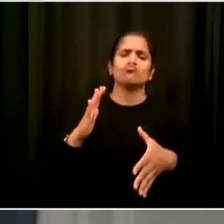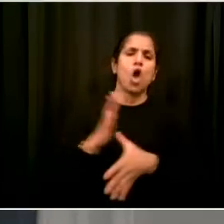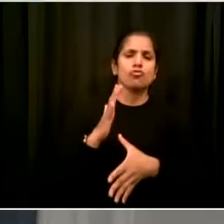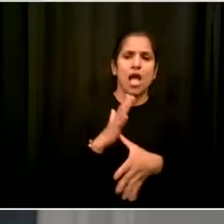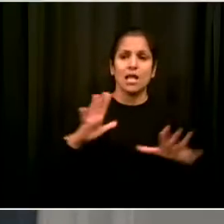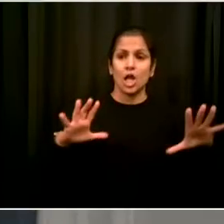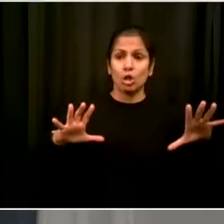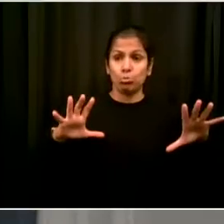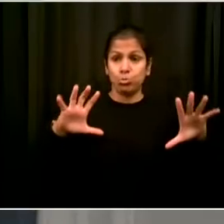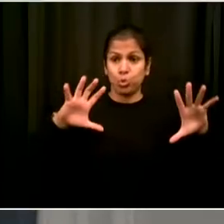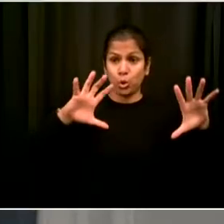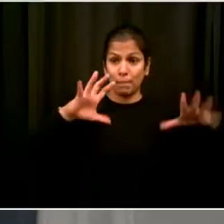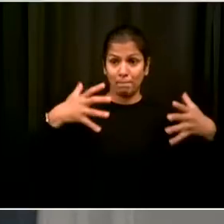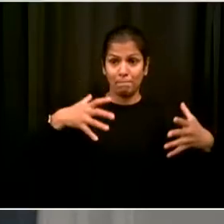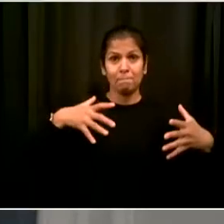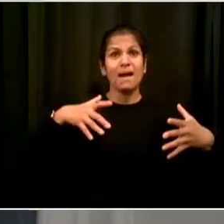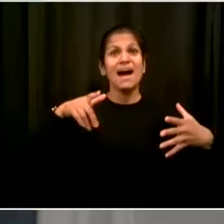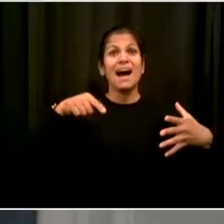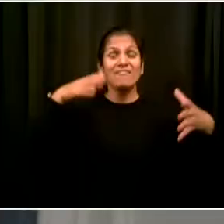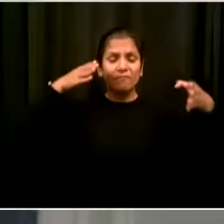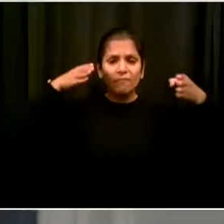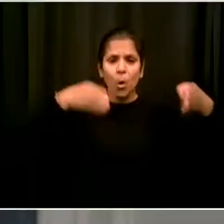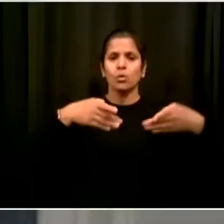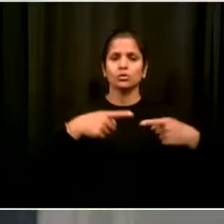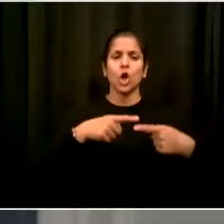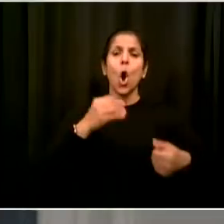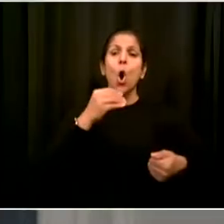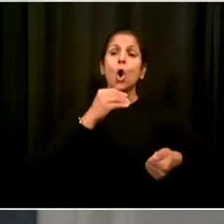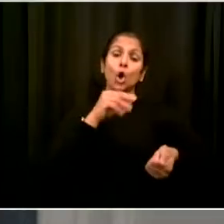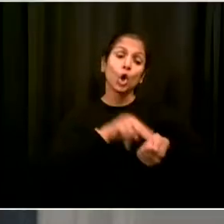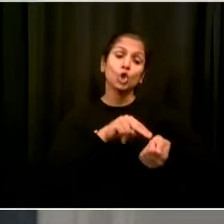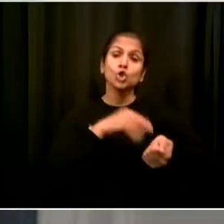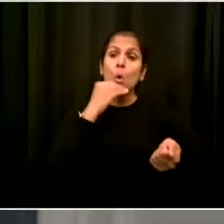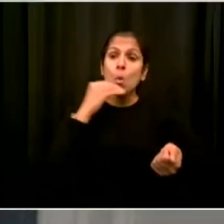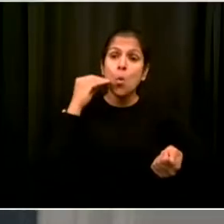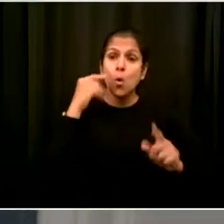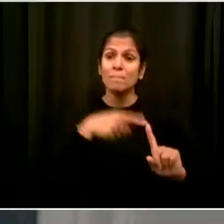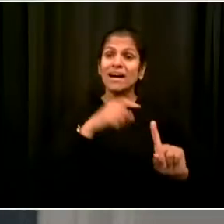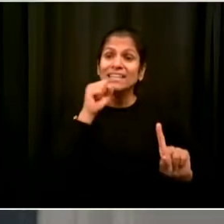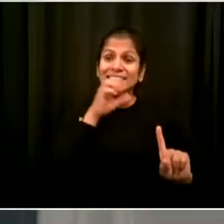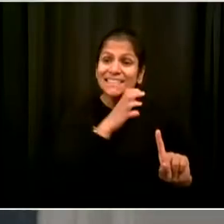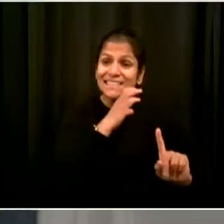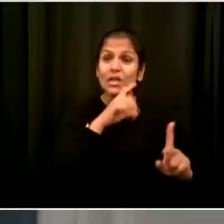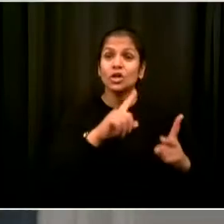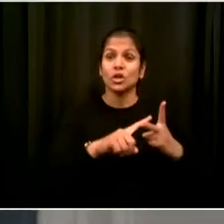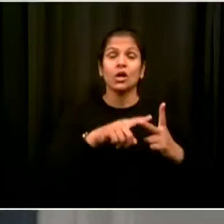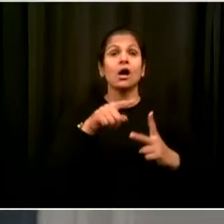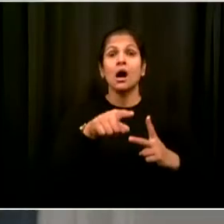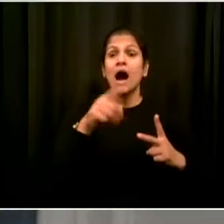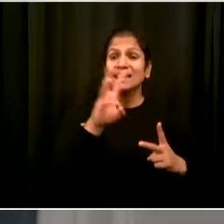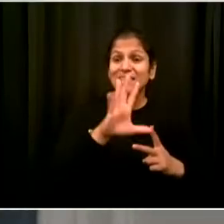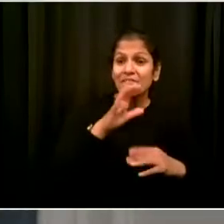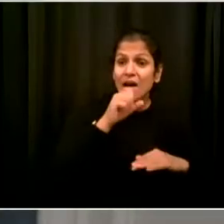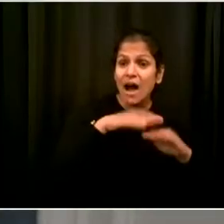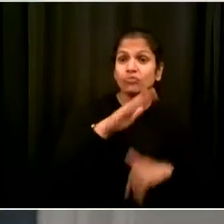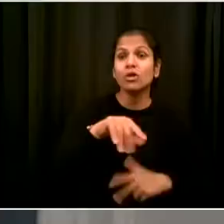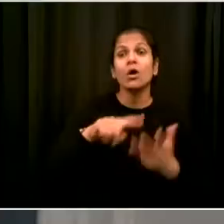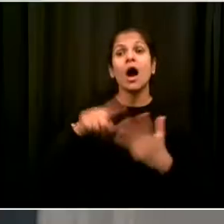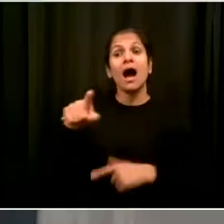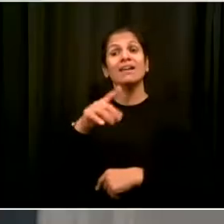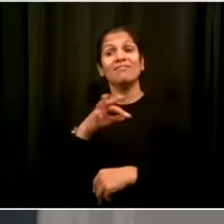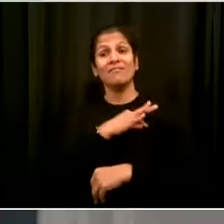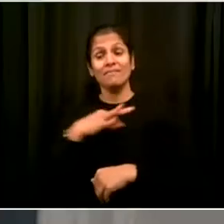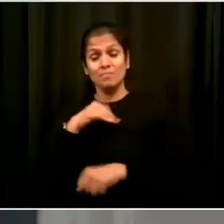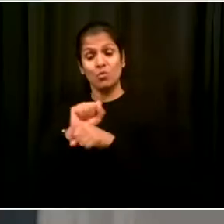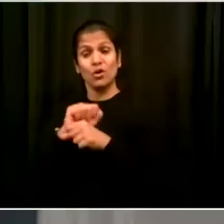focusing on long-term care facilities and individuals who are working in high-risk settings. And I think the important part to remember is that we're